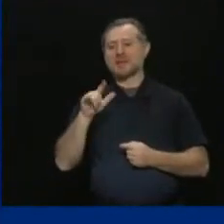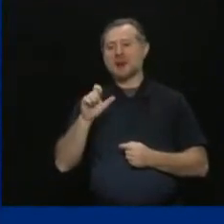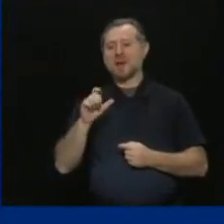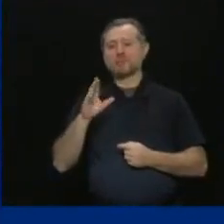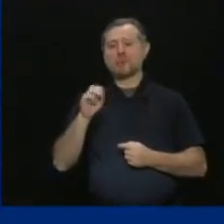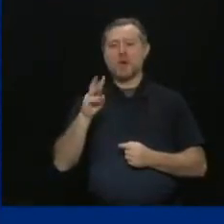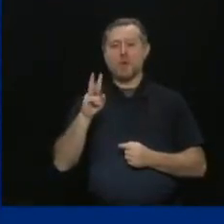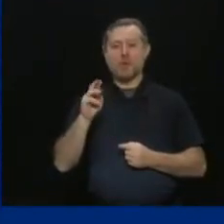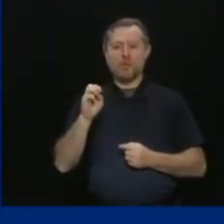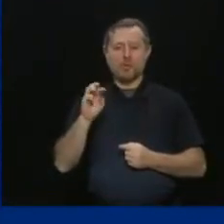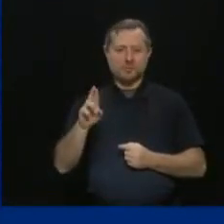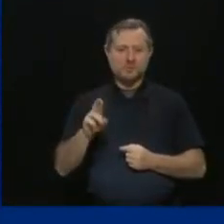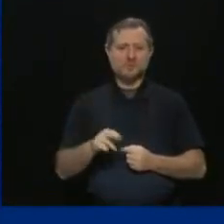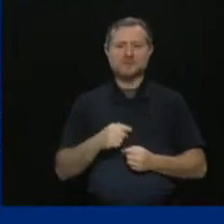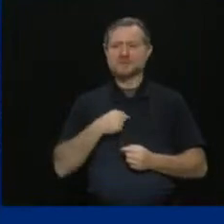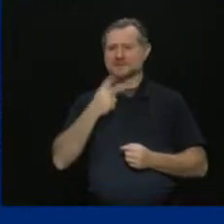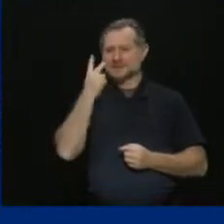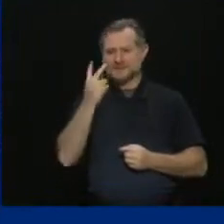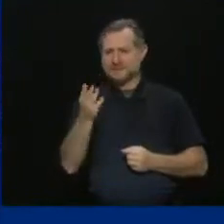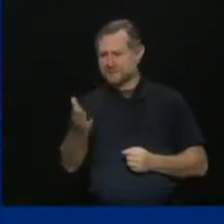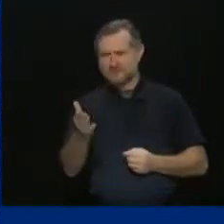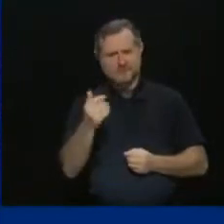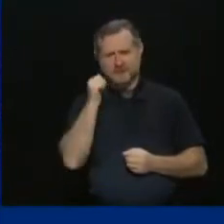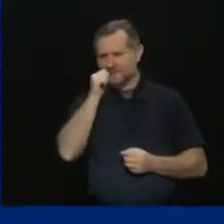always a pleasure. That's always a pleasure.